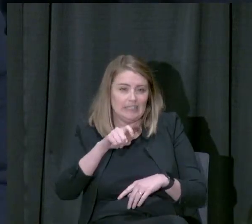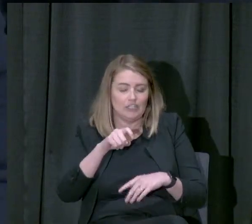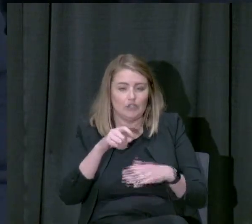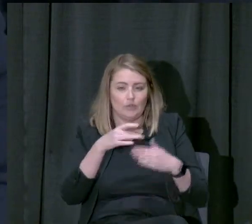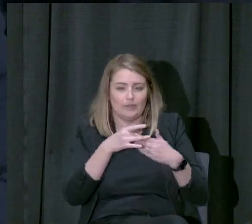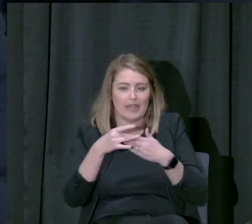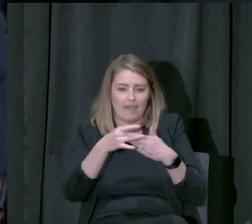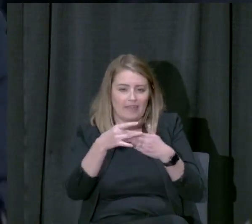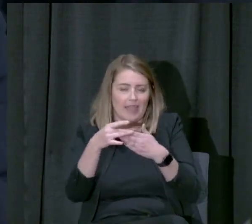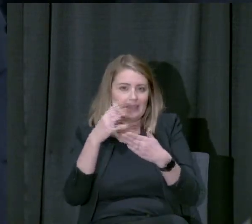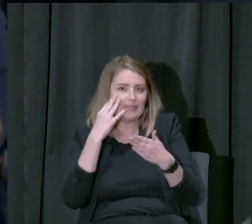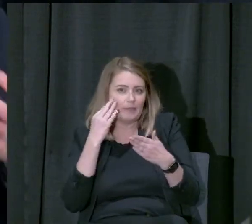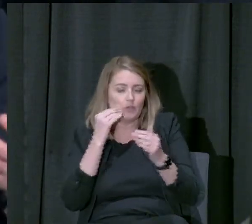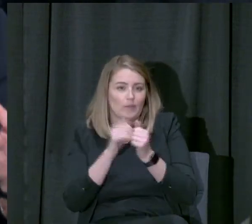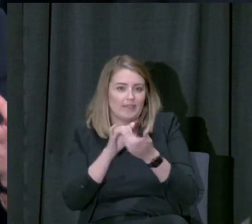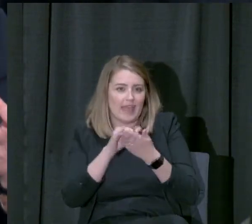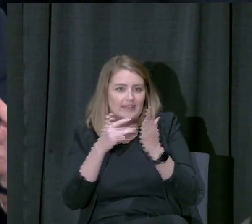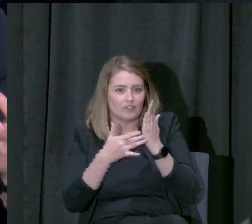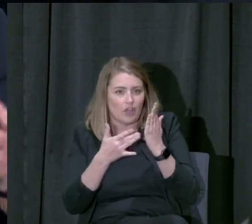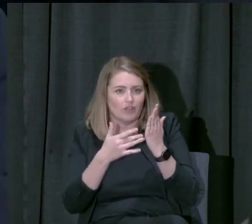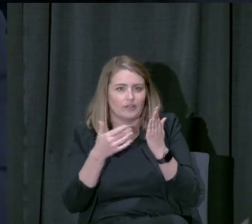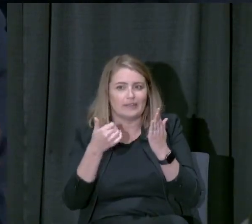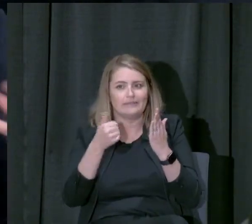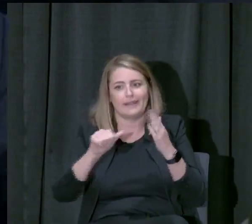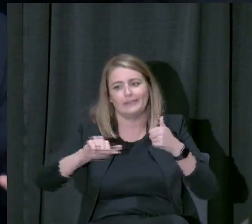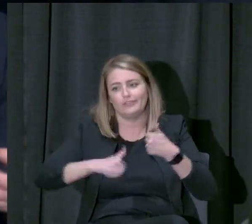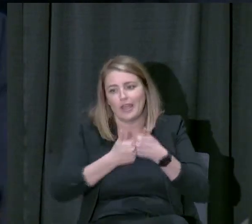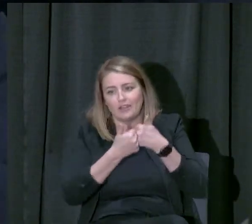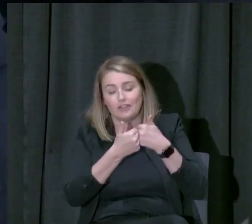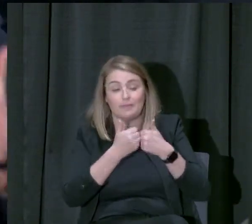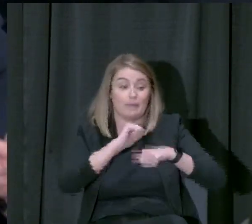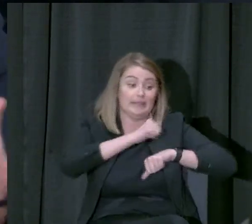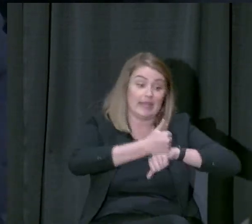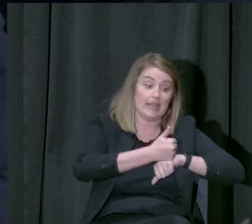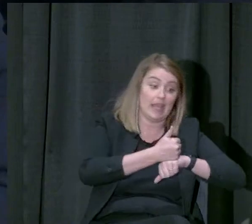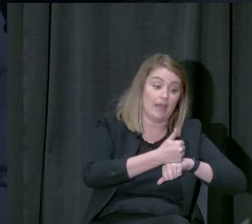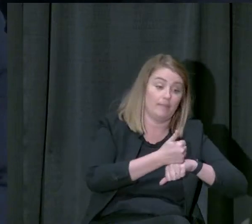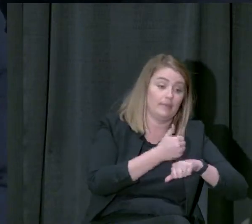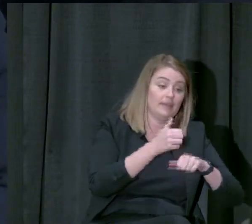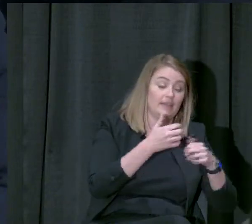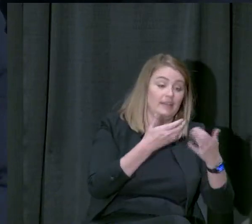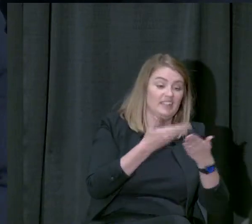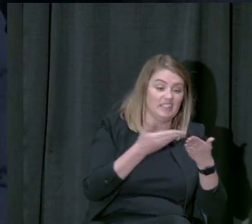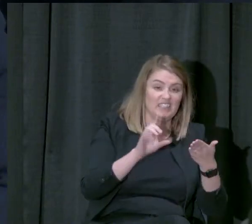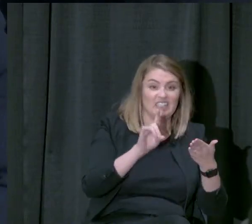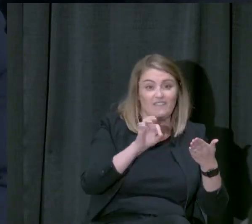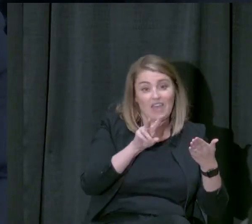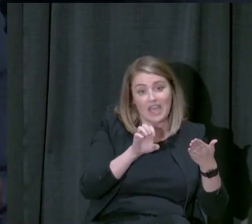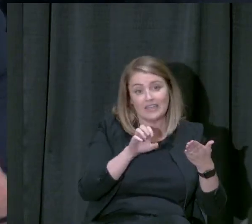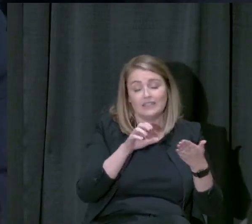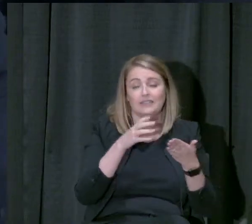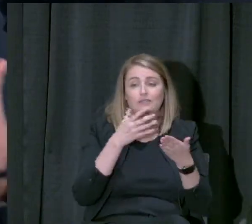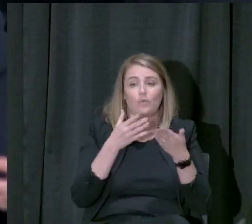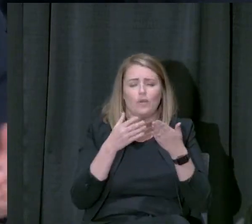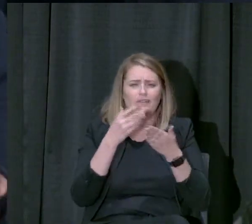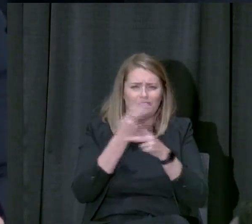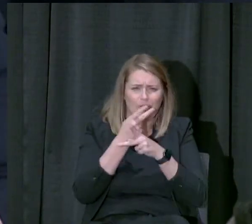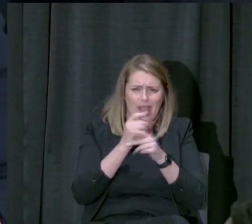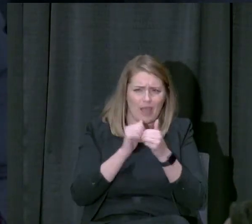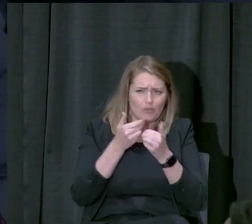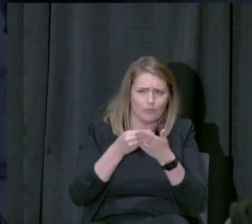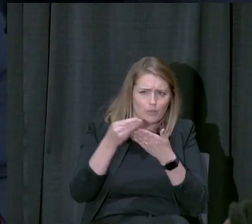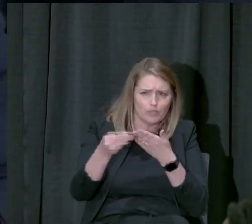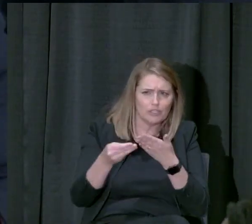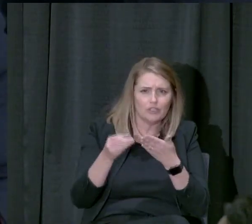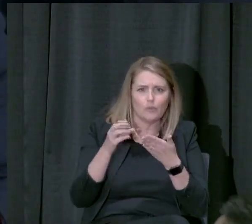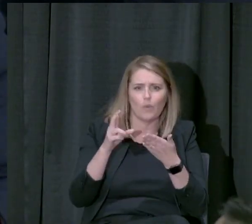assistive technology. They help them sort any challenges from setting up devices to figuring out purchases or